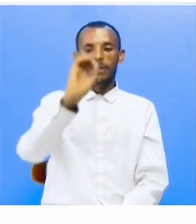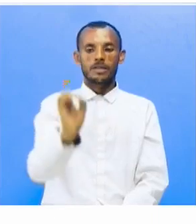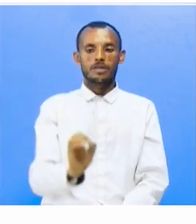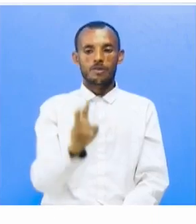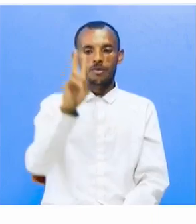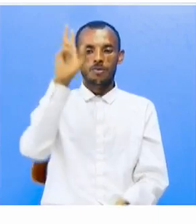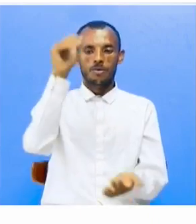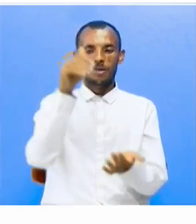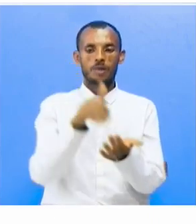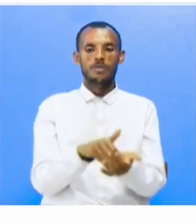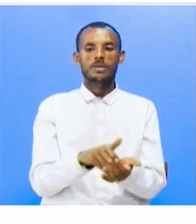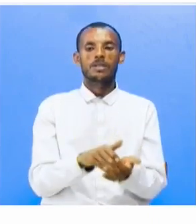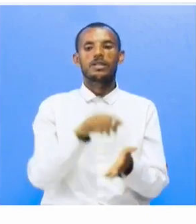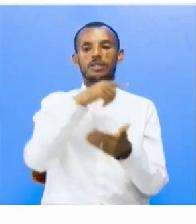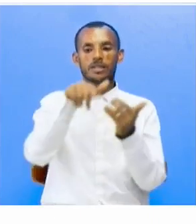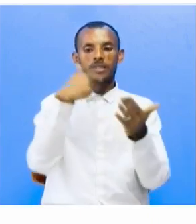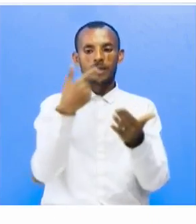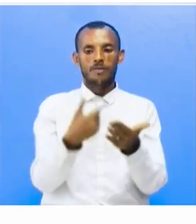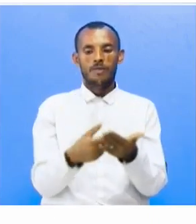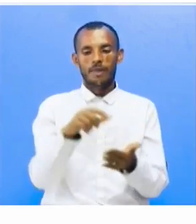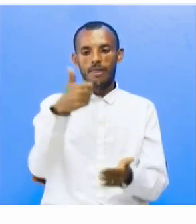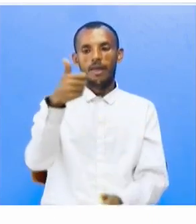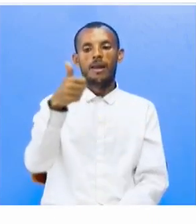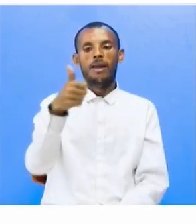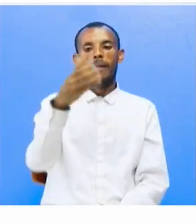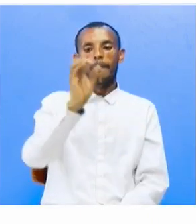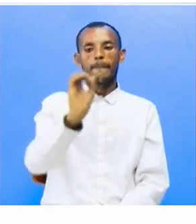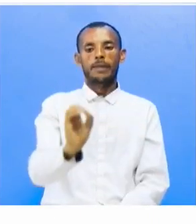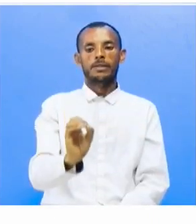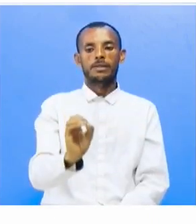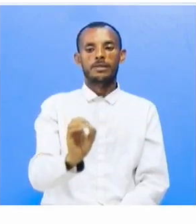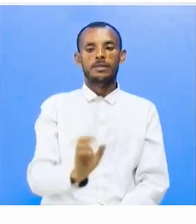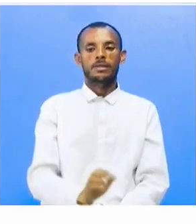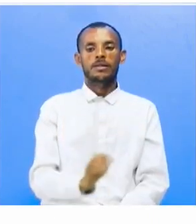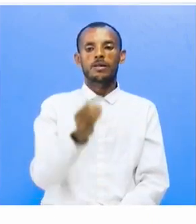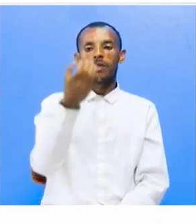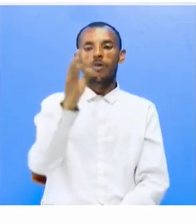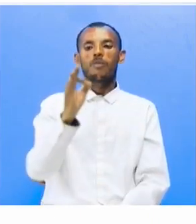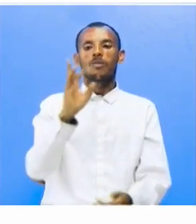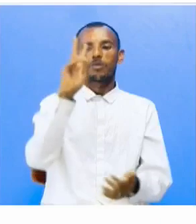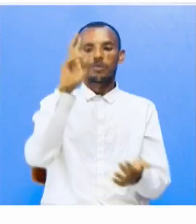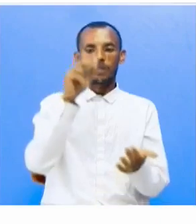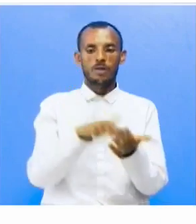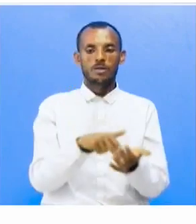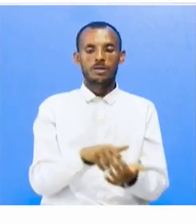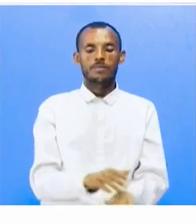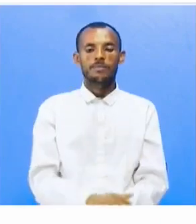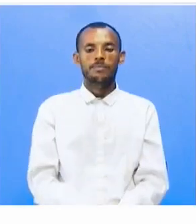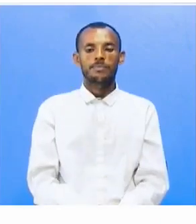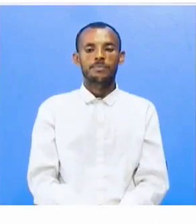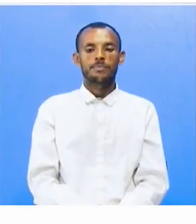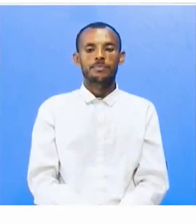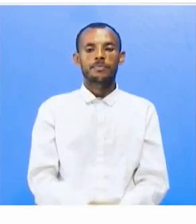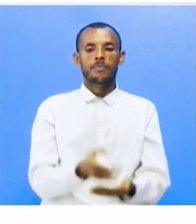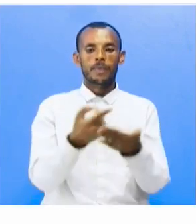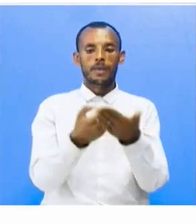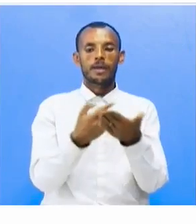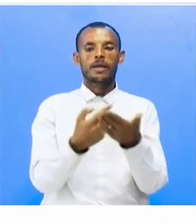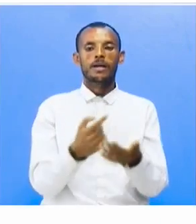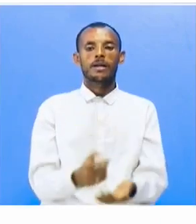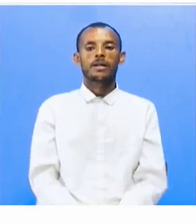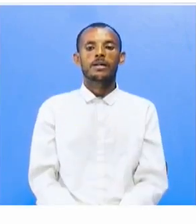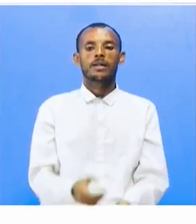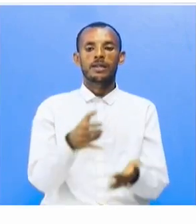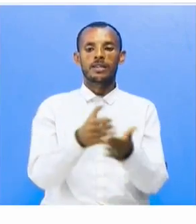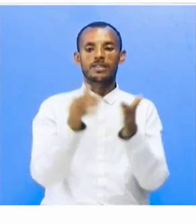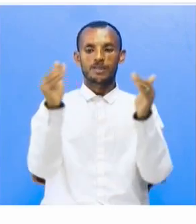2,000. Therefore, 10% of 2,000. Here, it